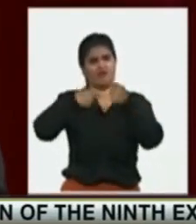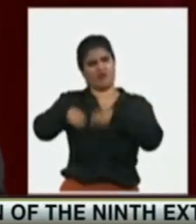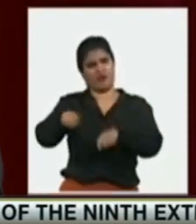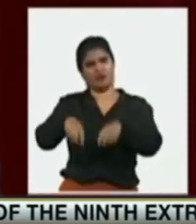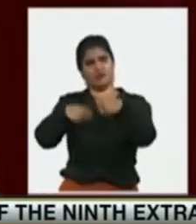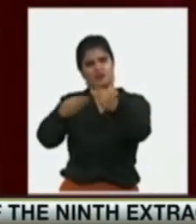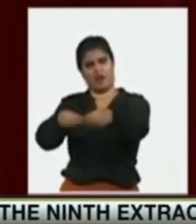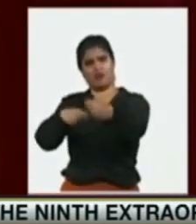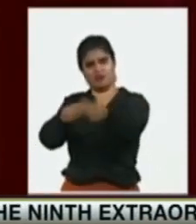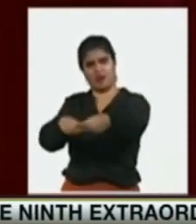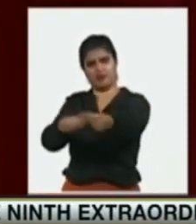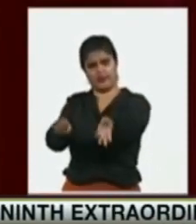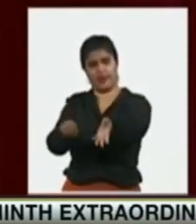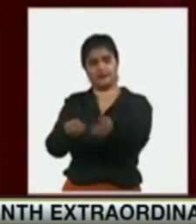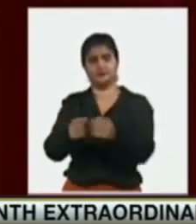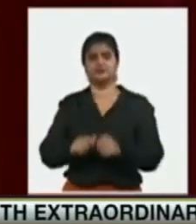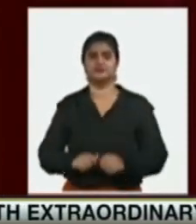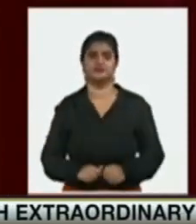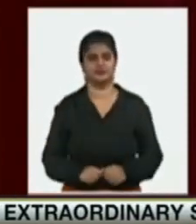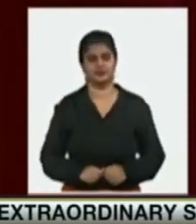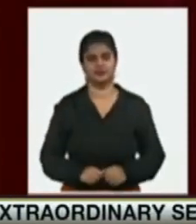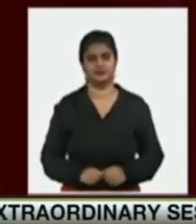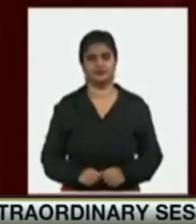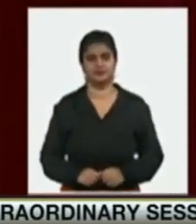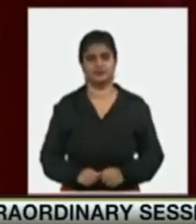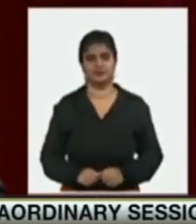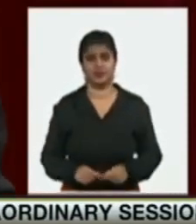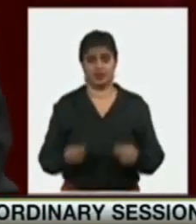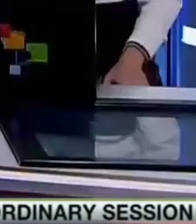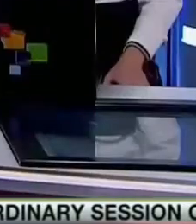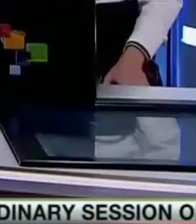collateral damage is always there.